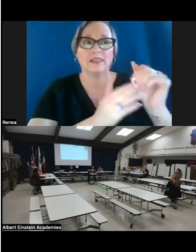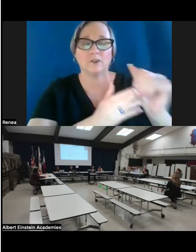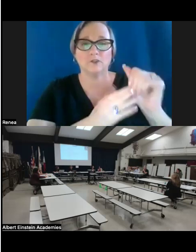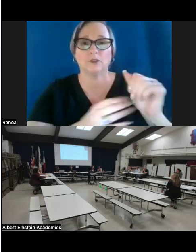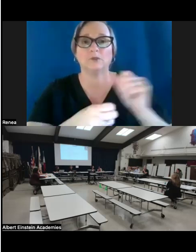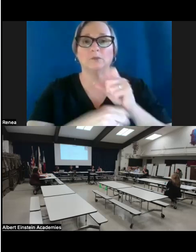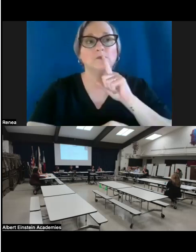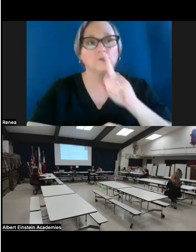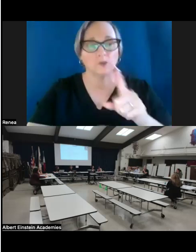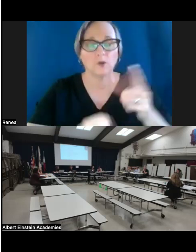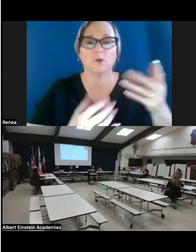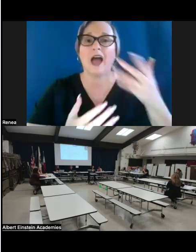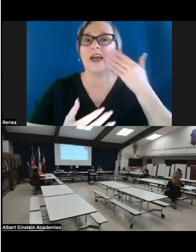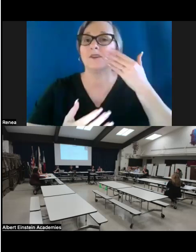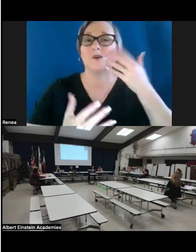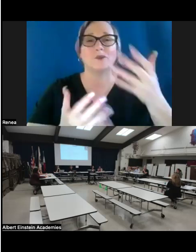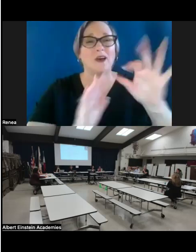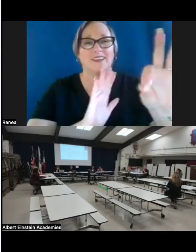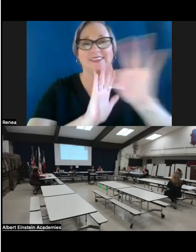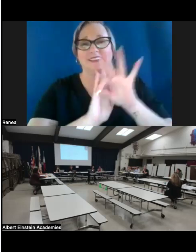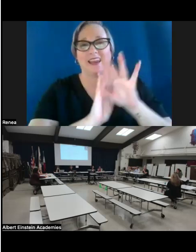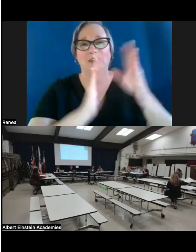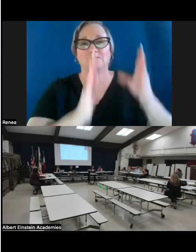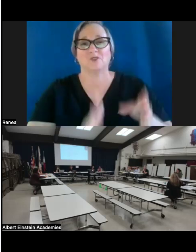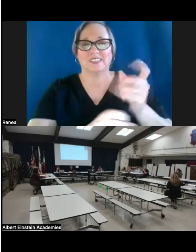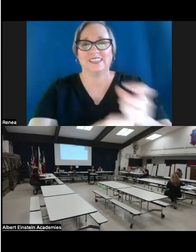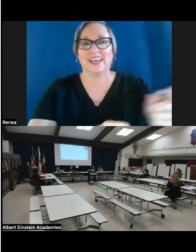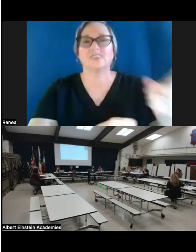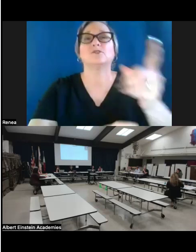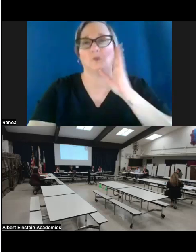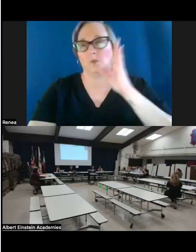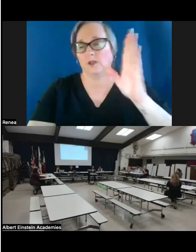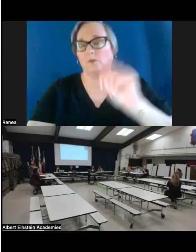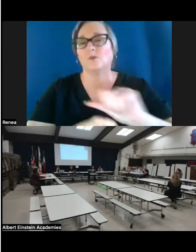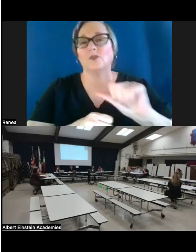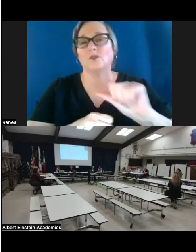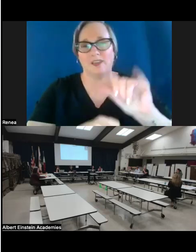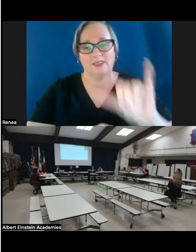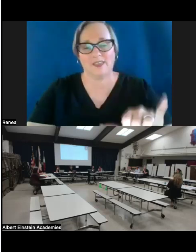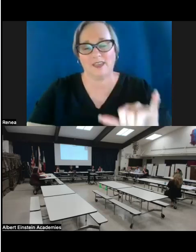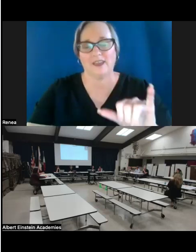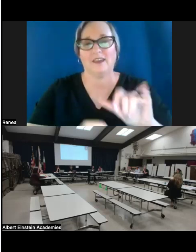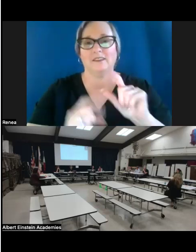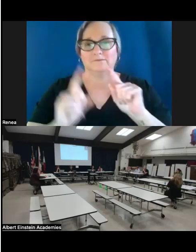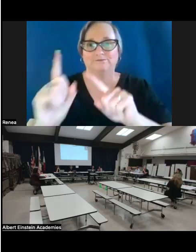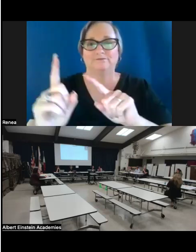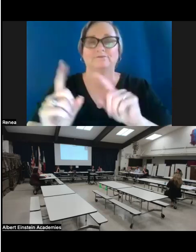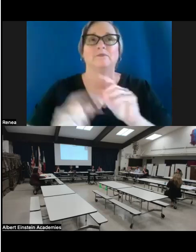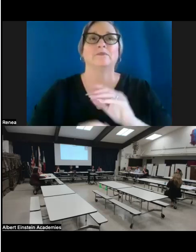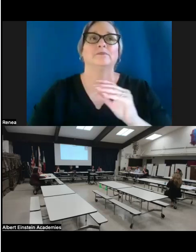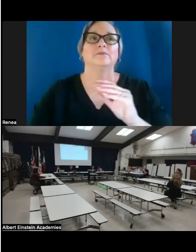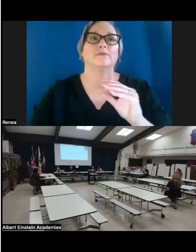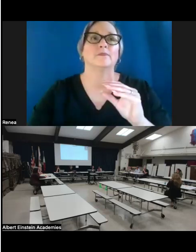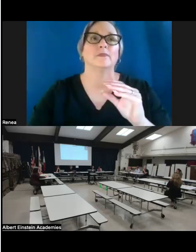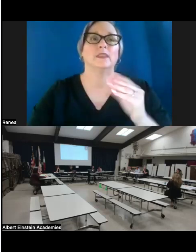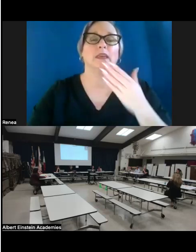designated person for next year. And so we're working on that going forward. And so thank you for the opportunity I've had to be,